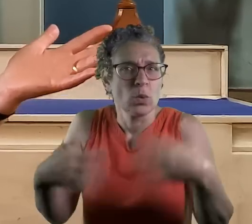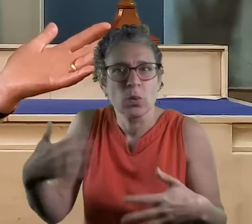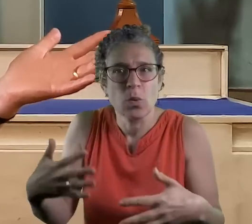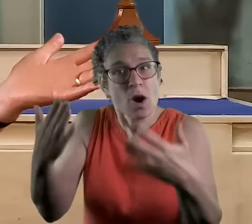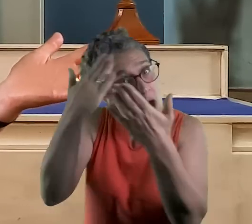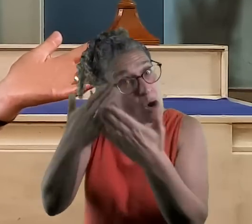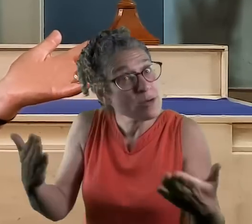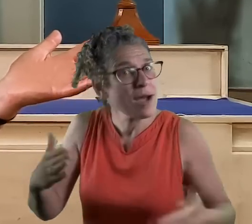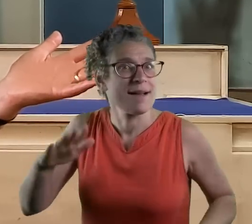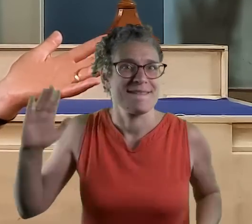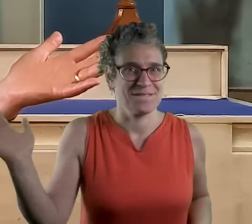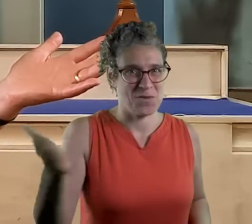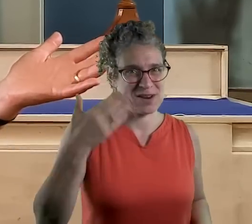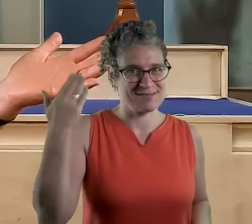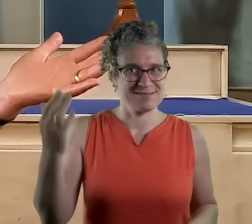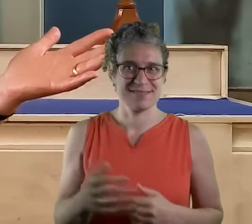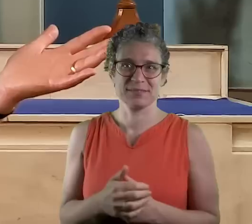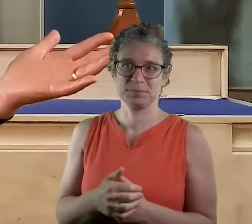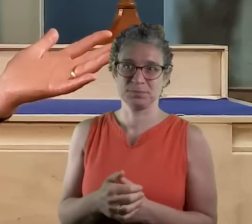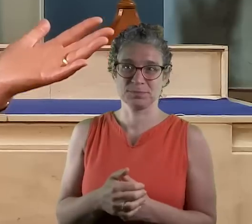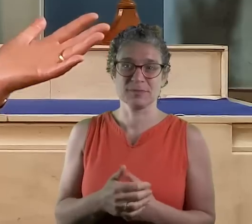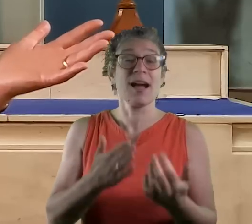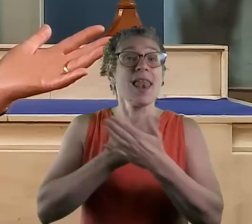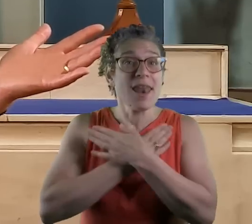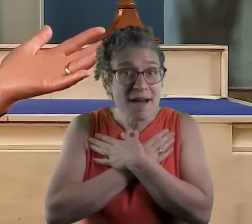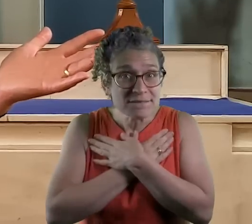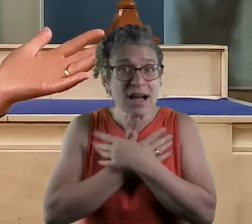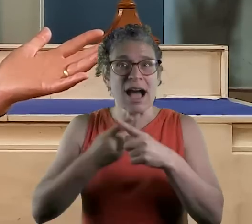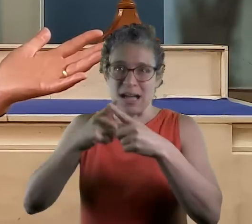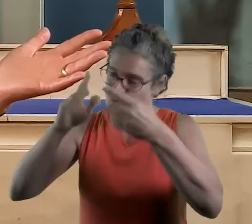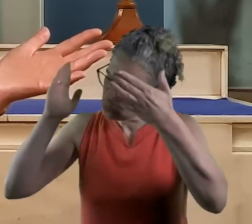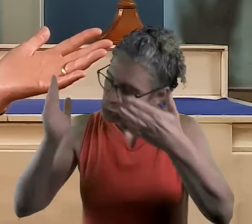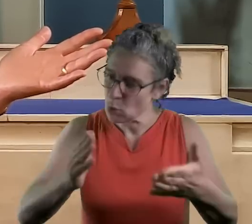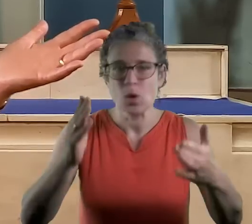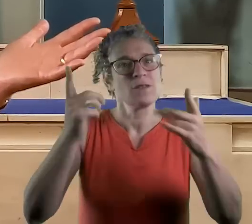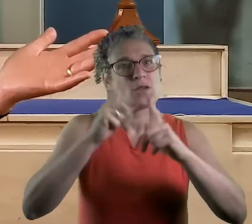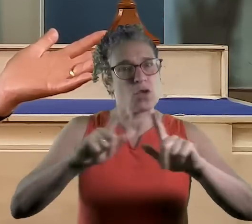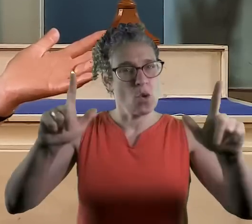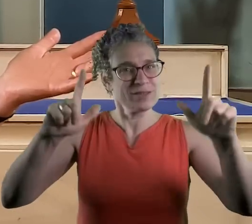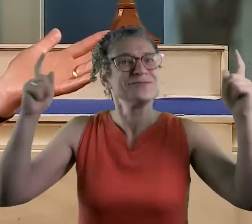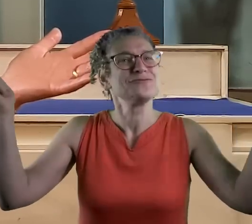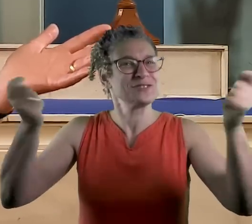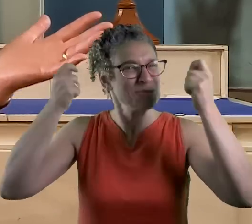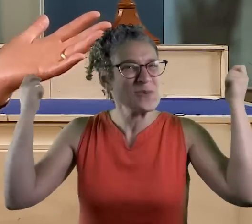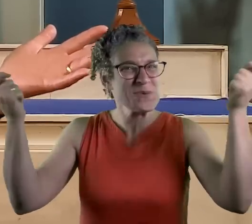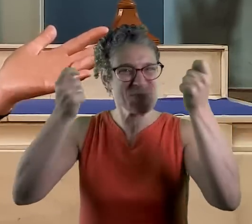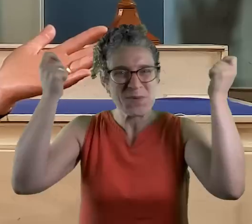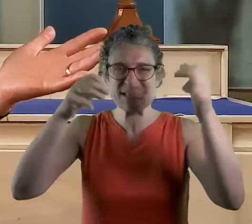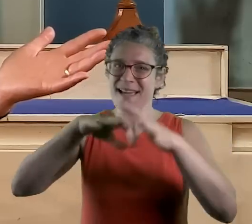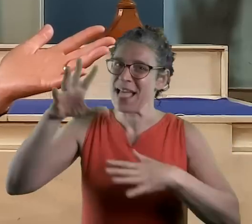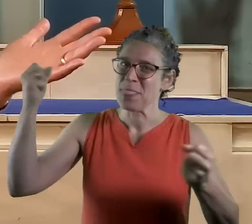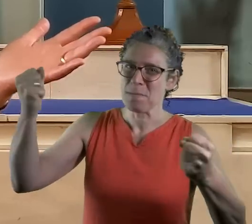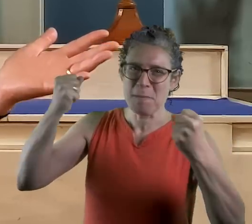Honor everyone. Love and serve the Lord, rejoicing in the